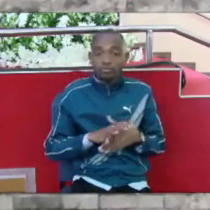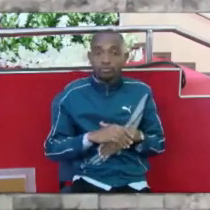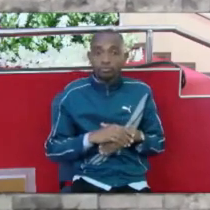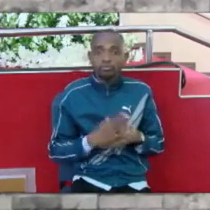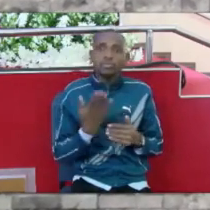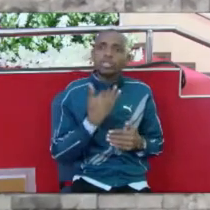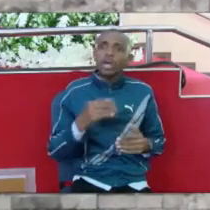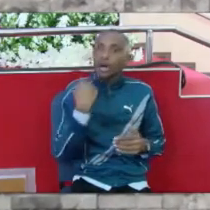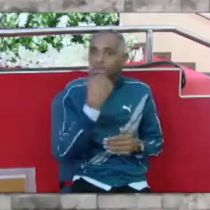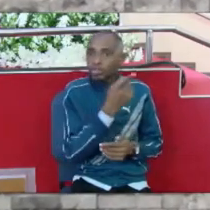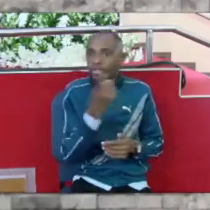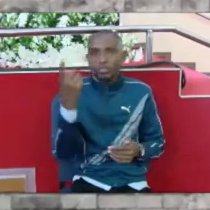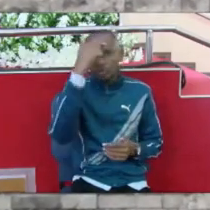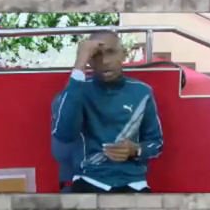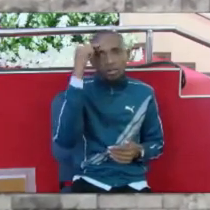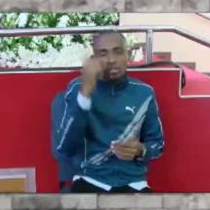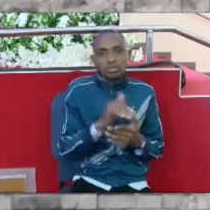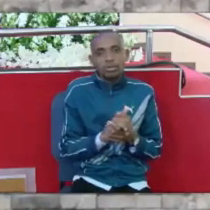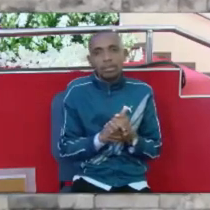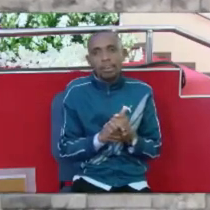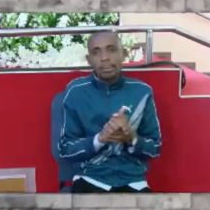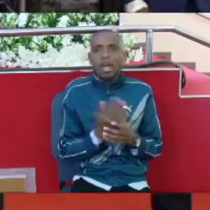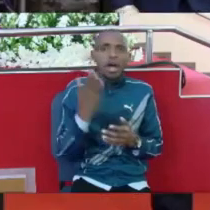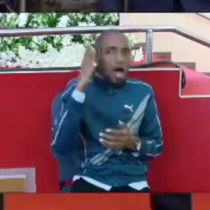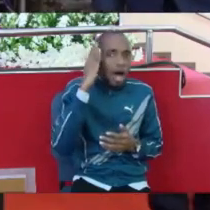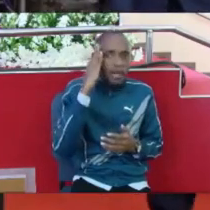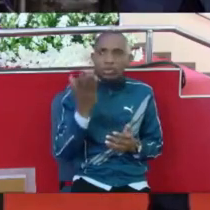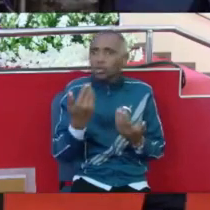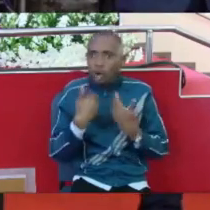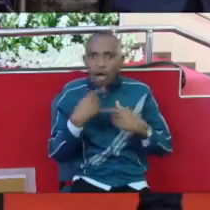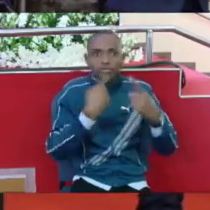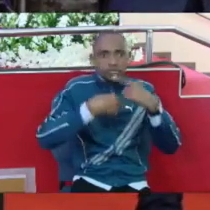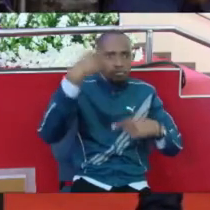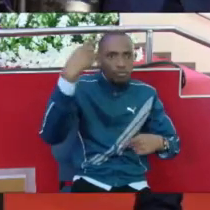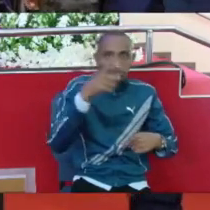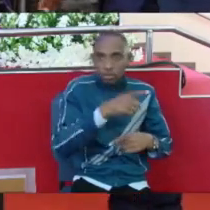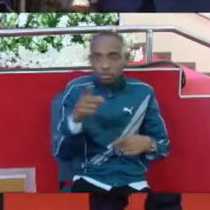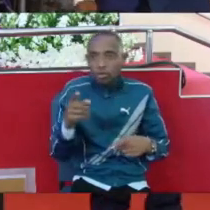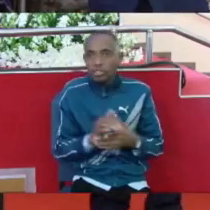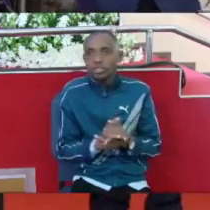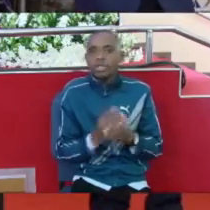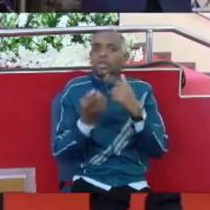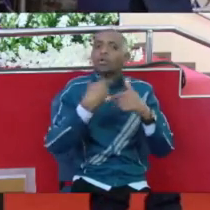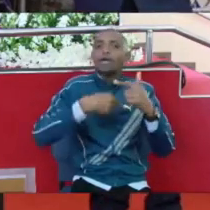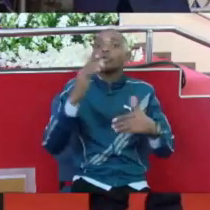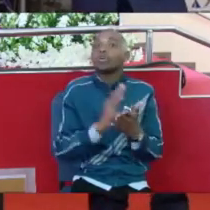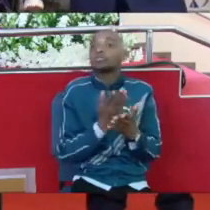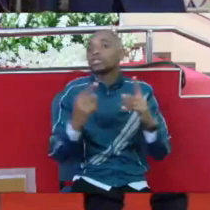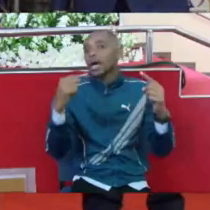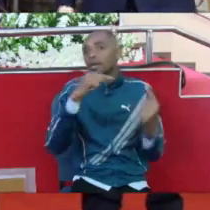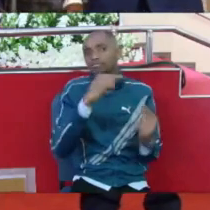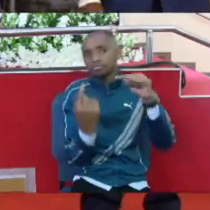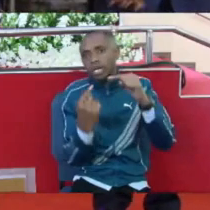I want to speak to you because I know you have some victories. You have won some battles. You